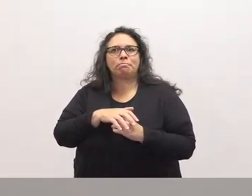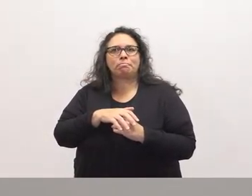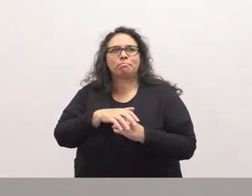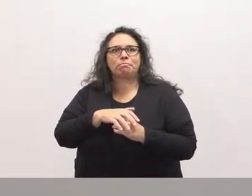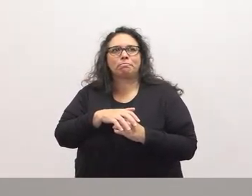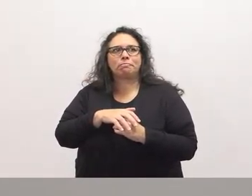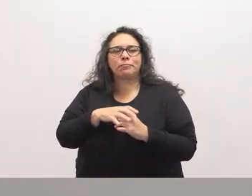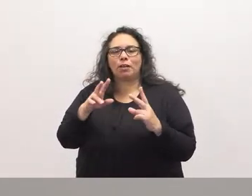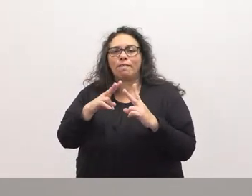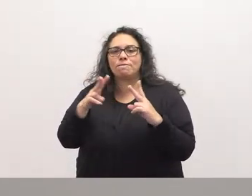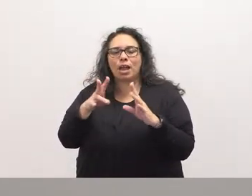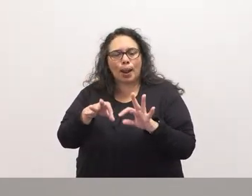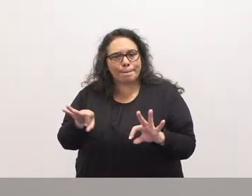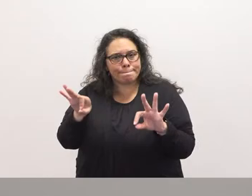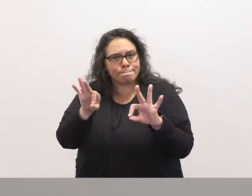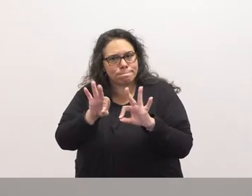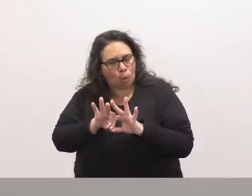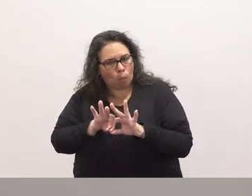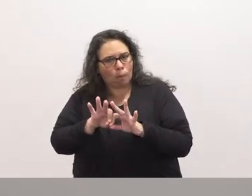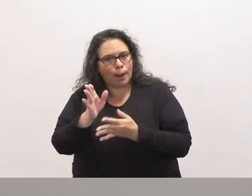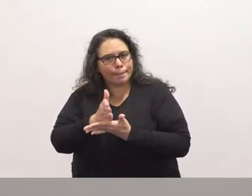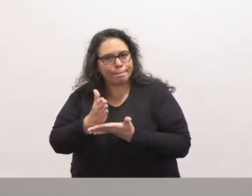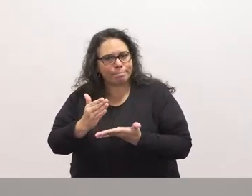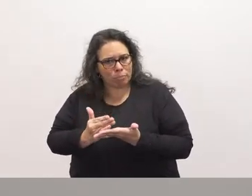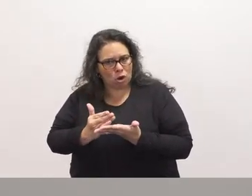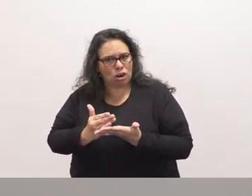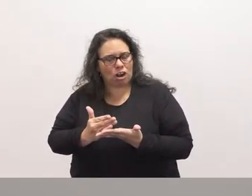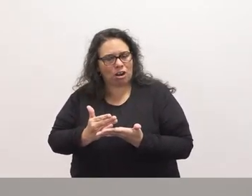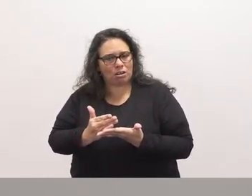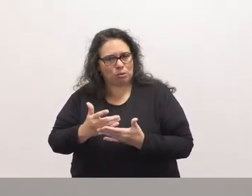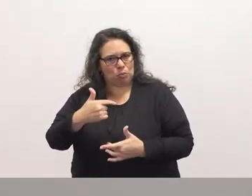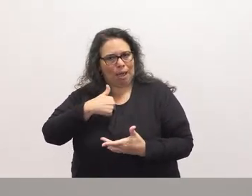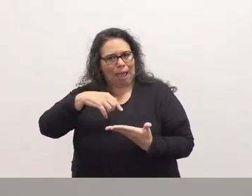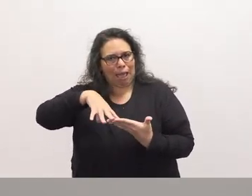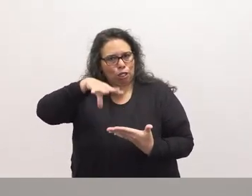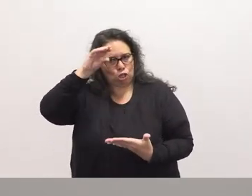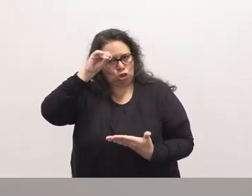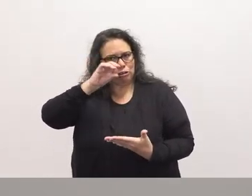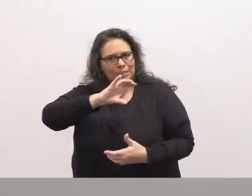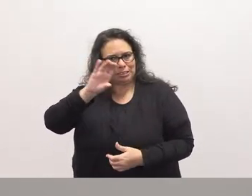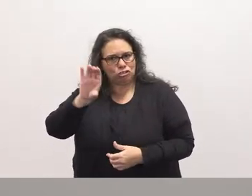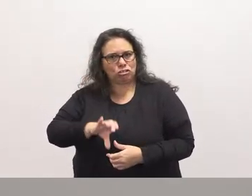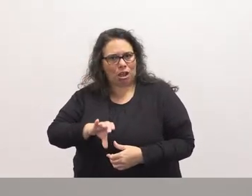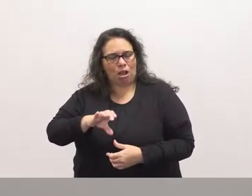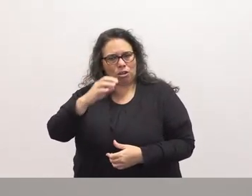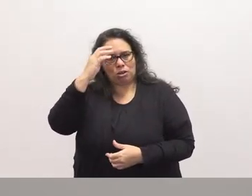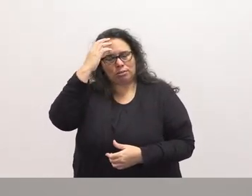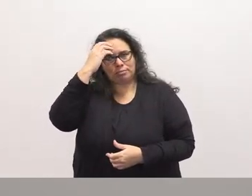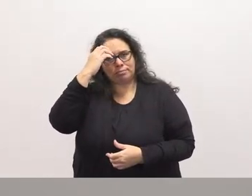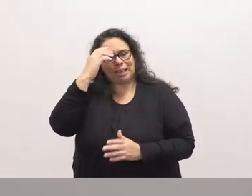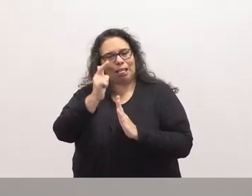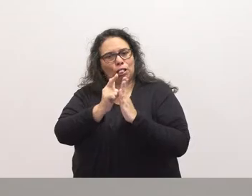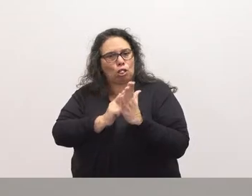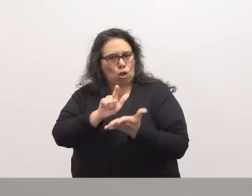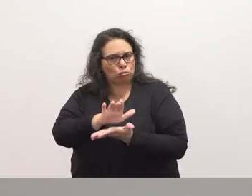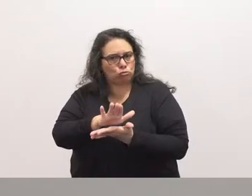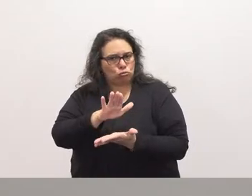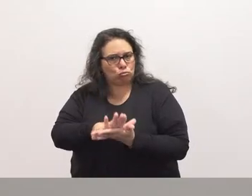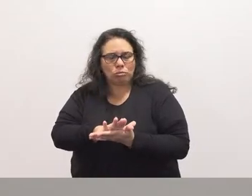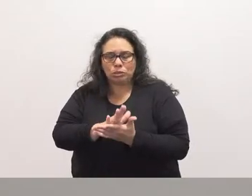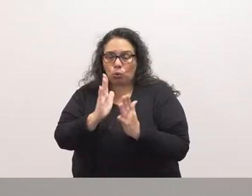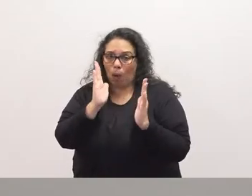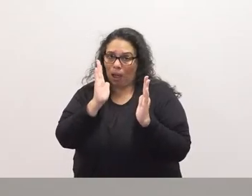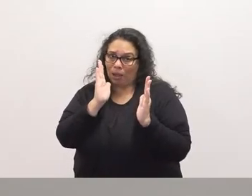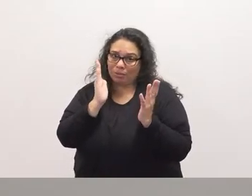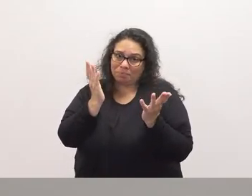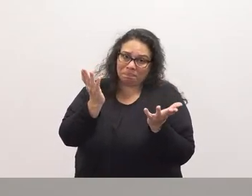it was a very important part of what it is that I learned in Chicago and in law school. And so I hope this